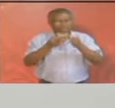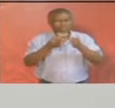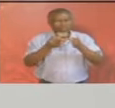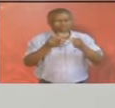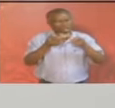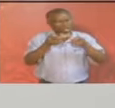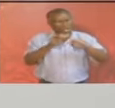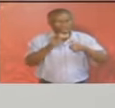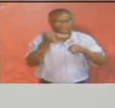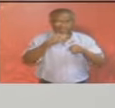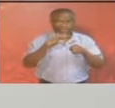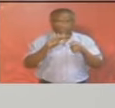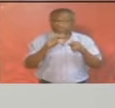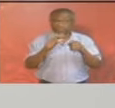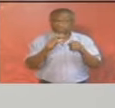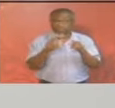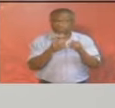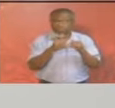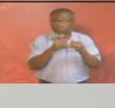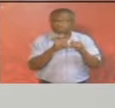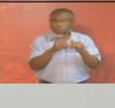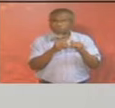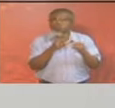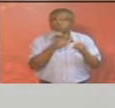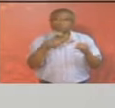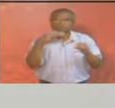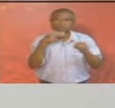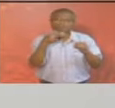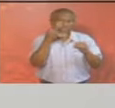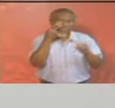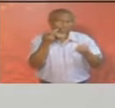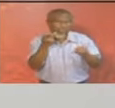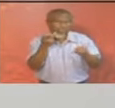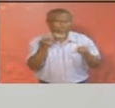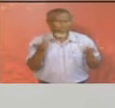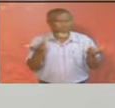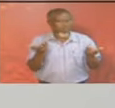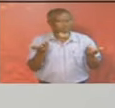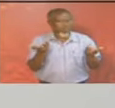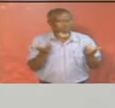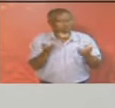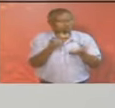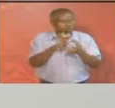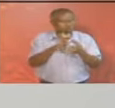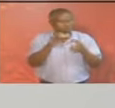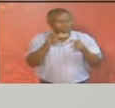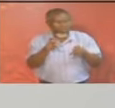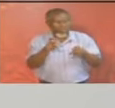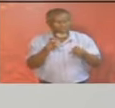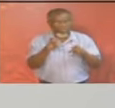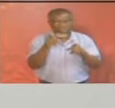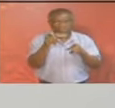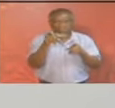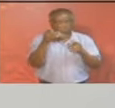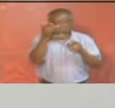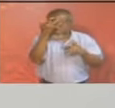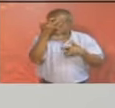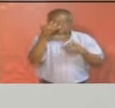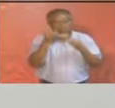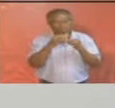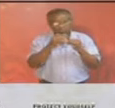any disease, any condition of public health concern. So just to tack on to that while responding to your second question. Thank